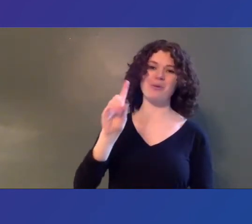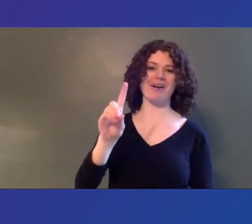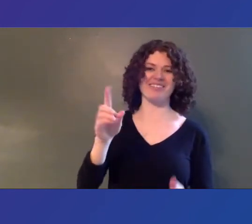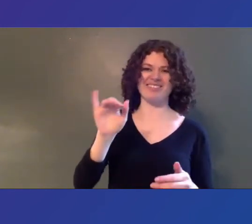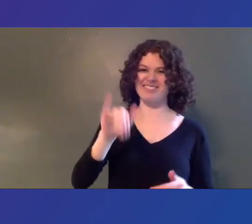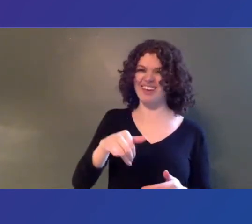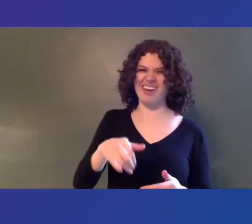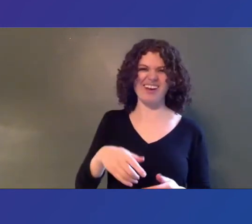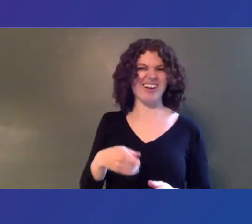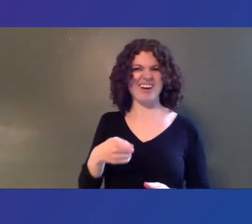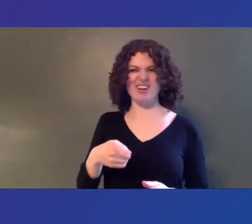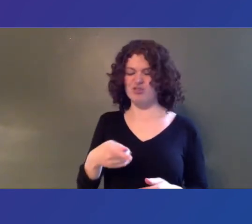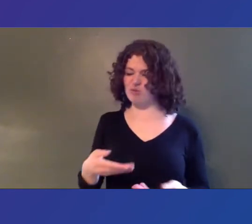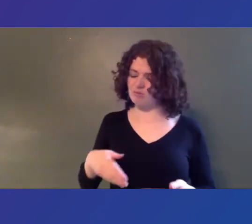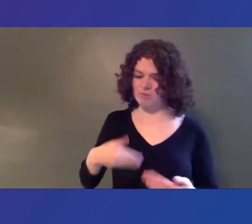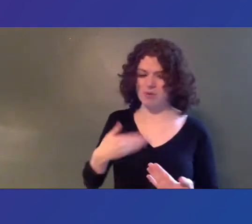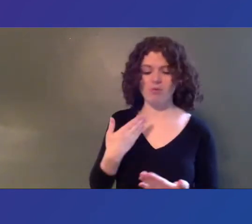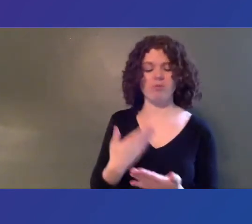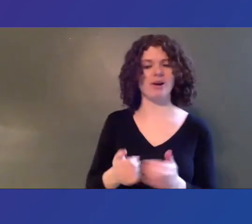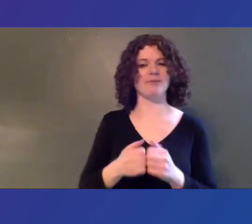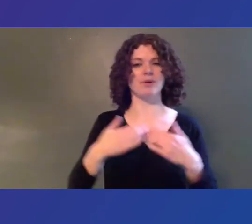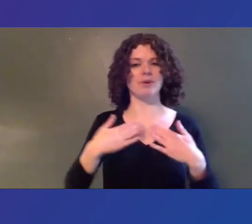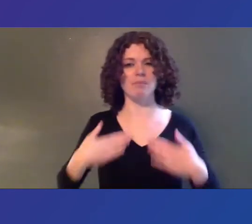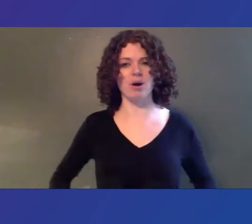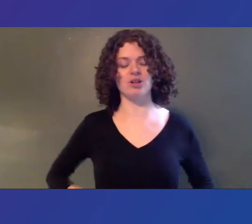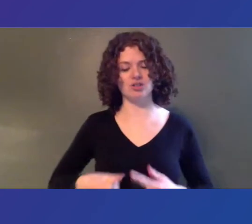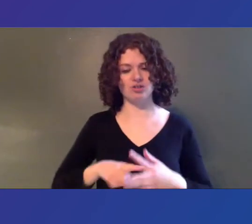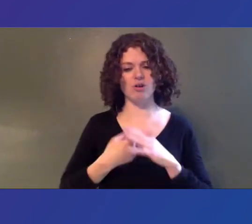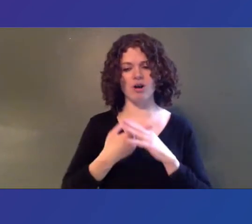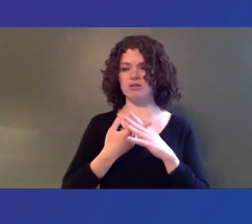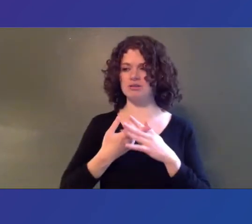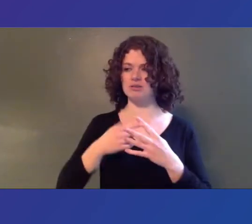there with your body. And I think that's just,